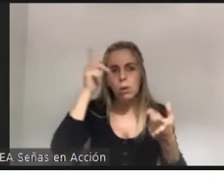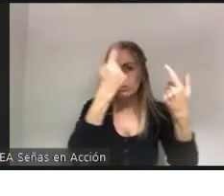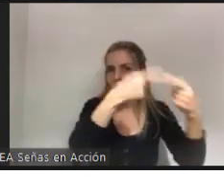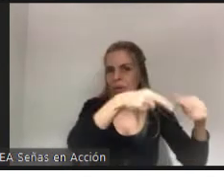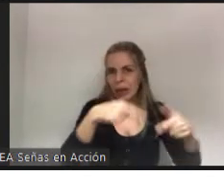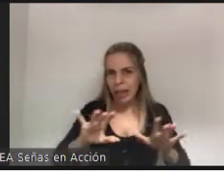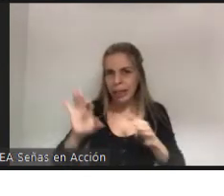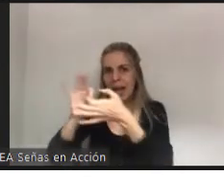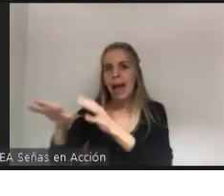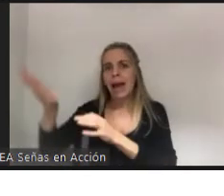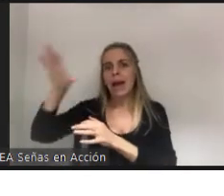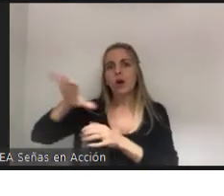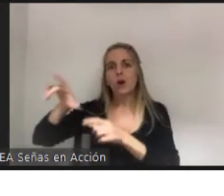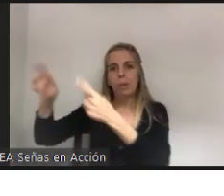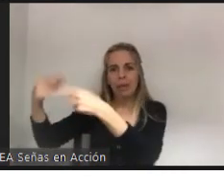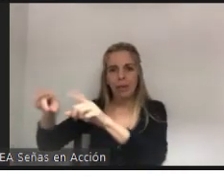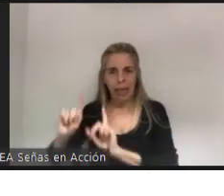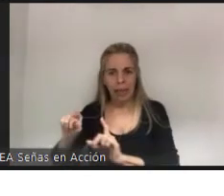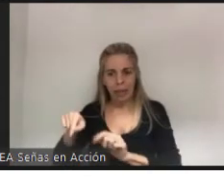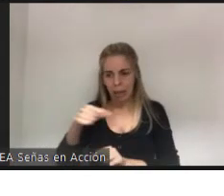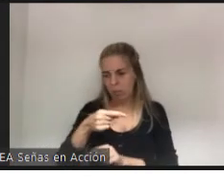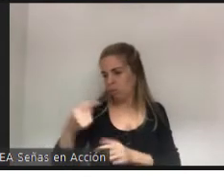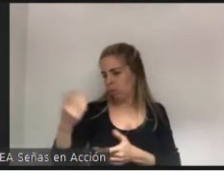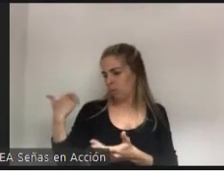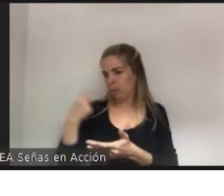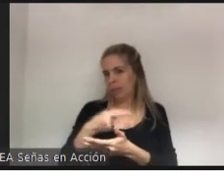or Brazil or Peru.